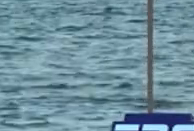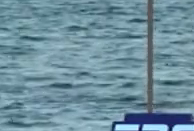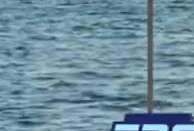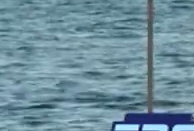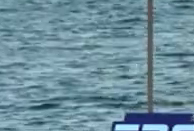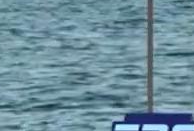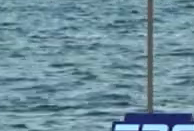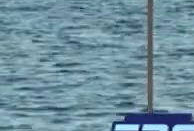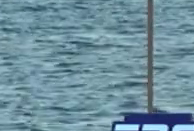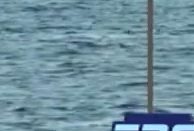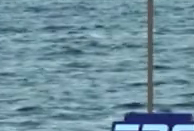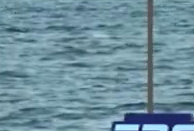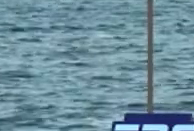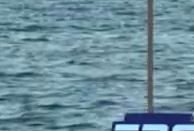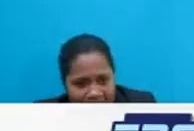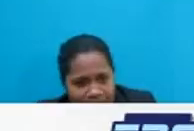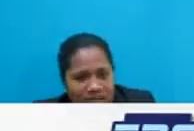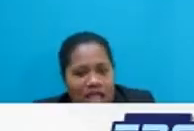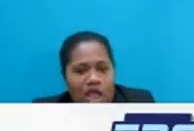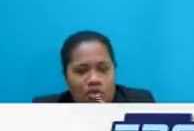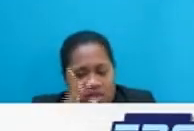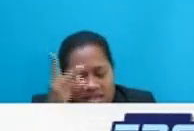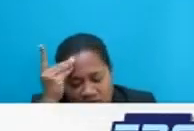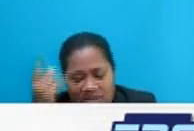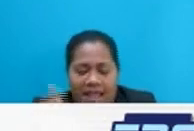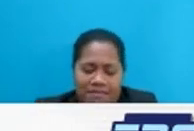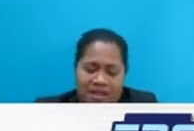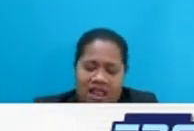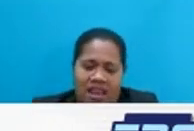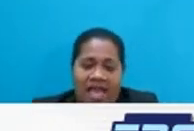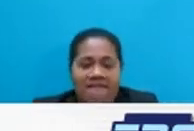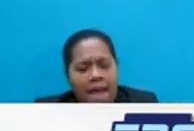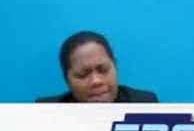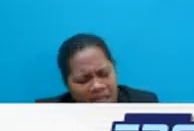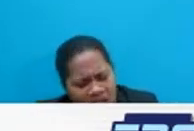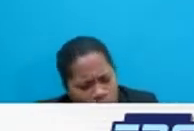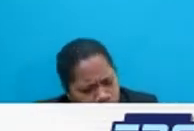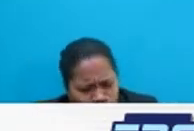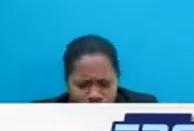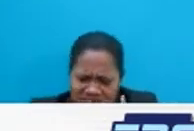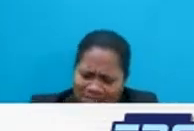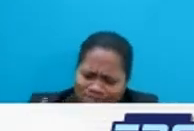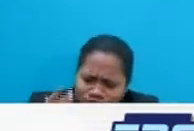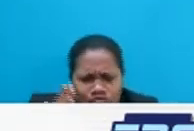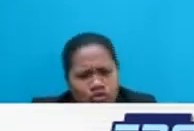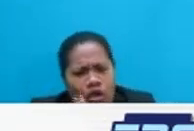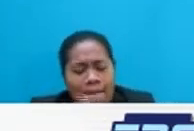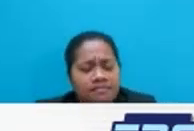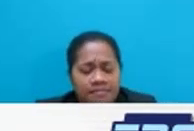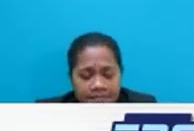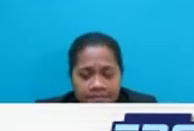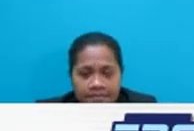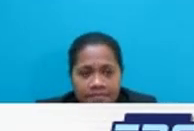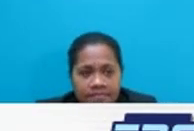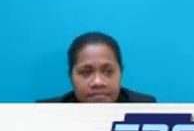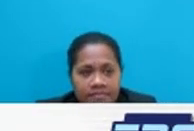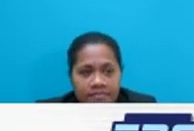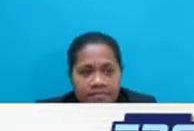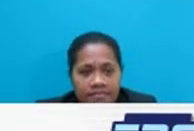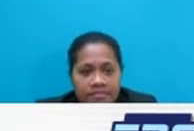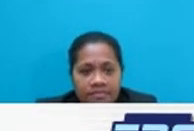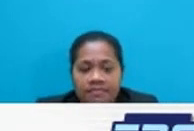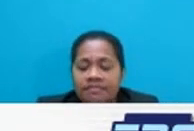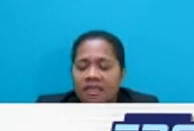the Fiji First government. Speaking in support of the President's address in Parliament this morning, Andi Maitonga's